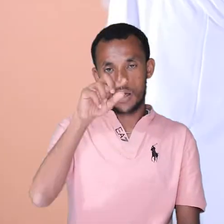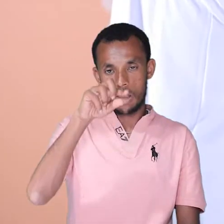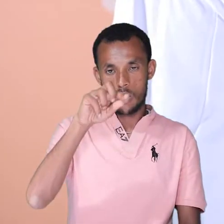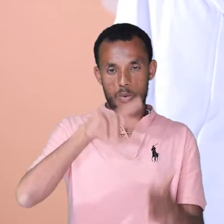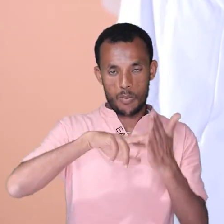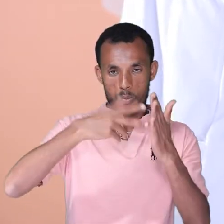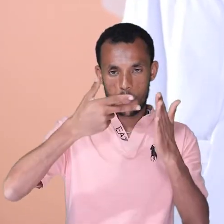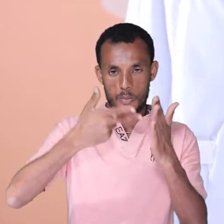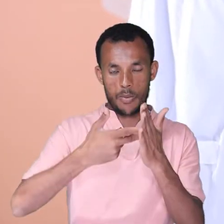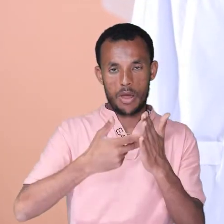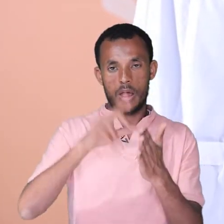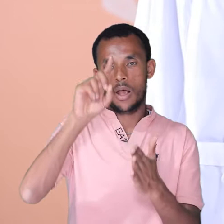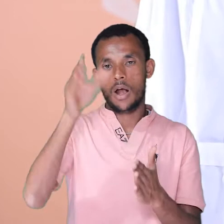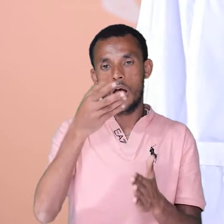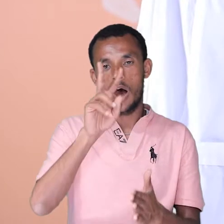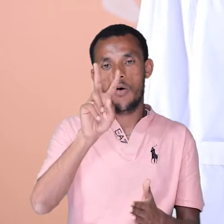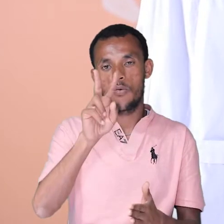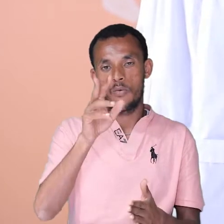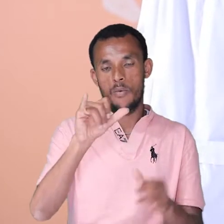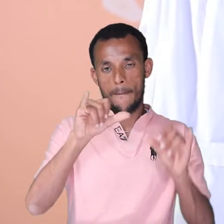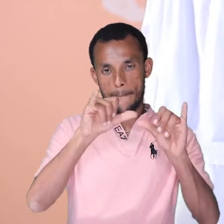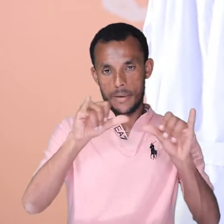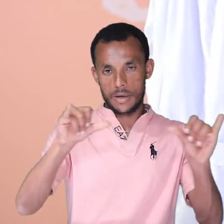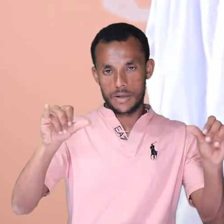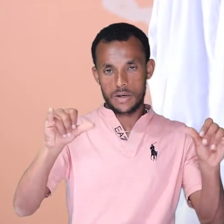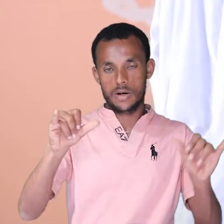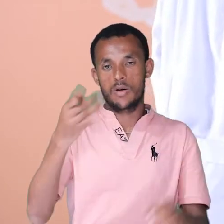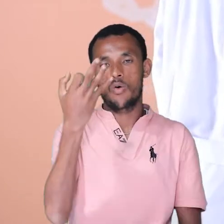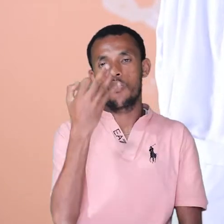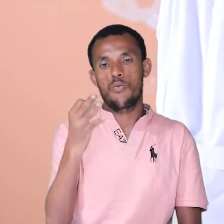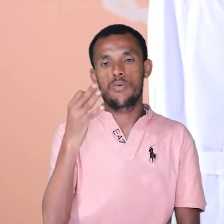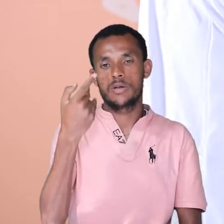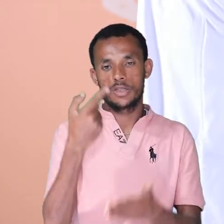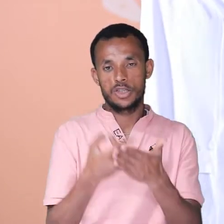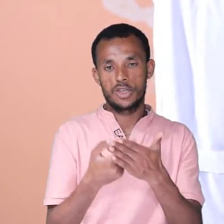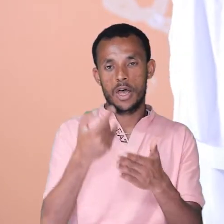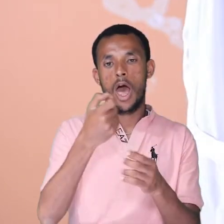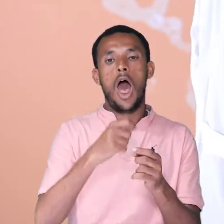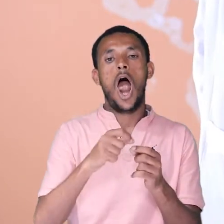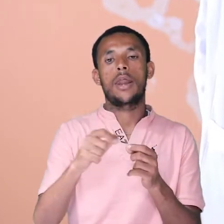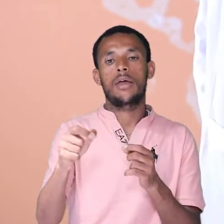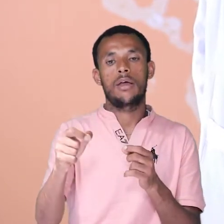mean half of measure of the arc